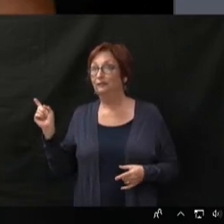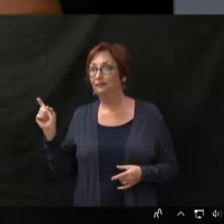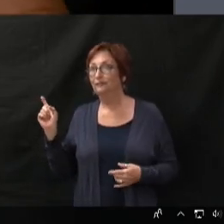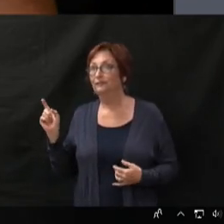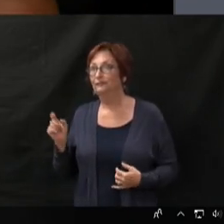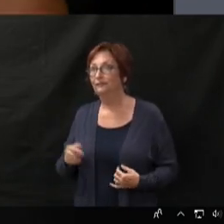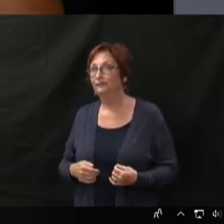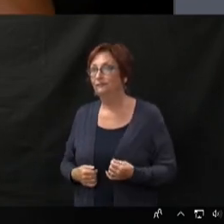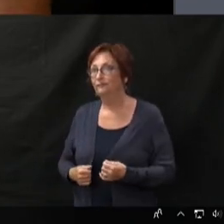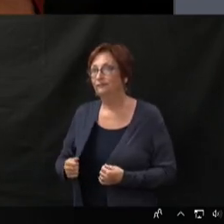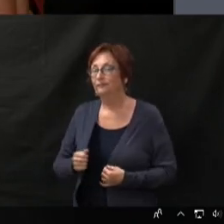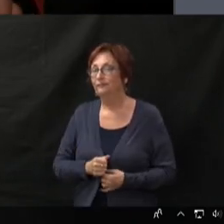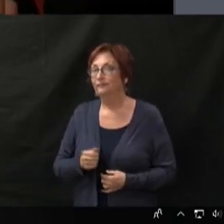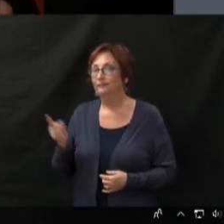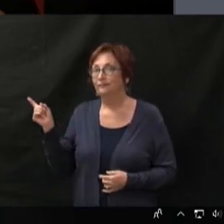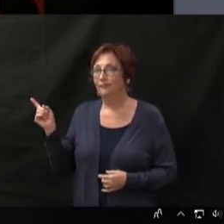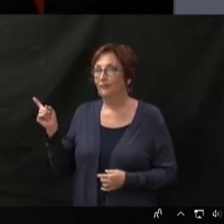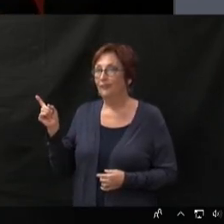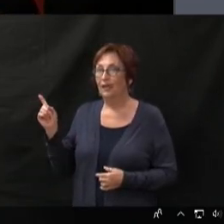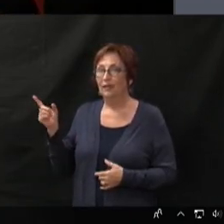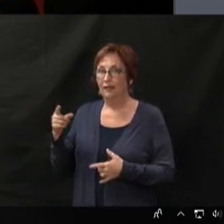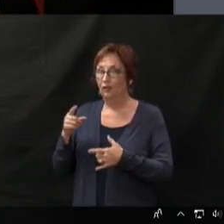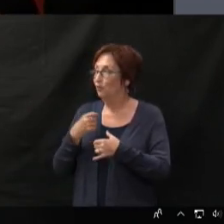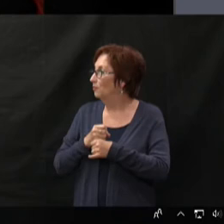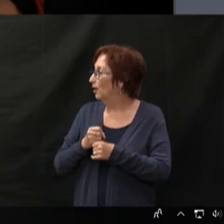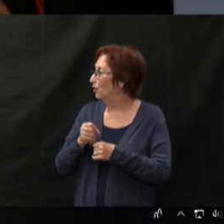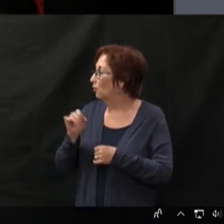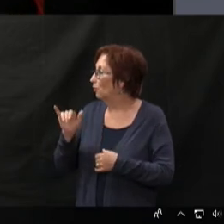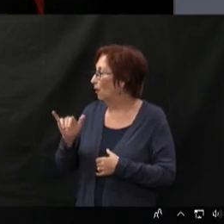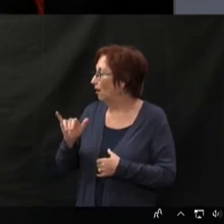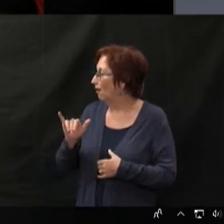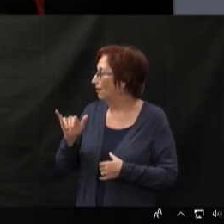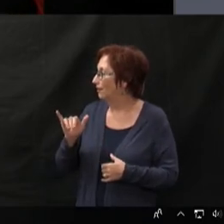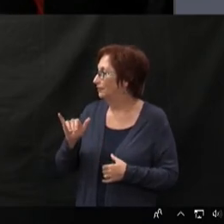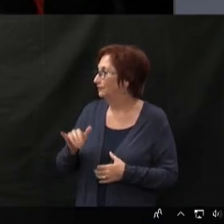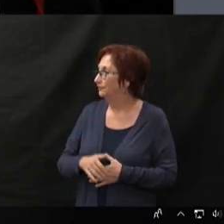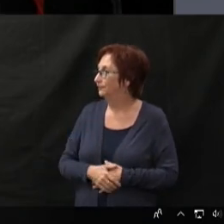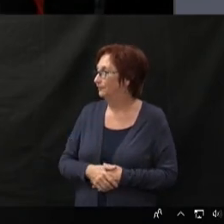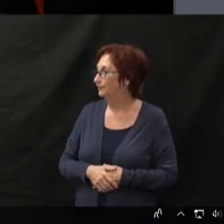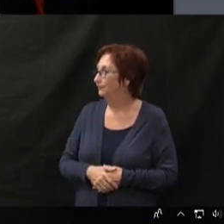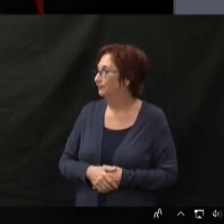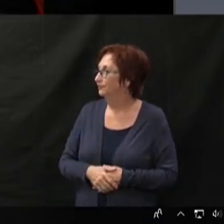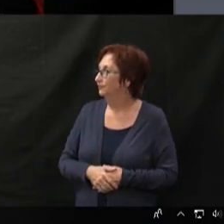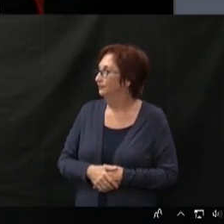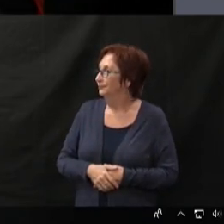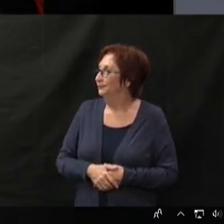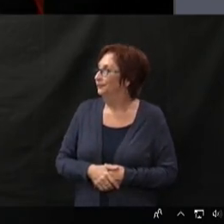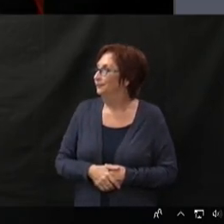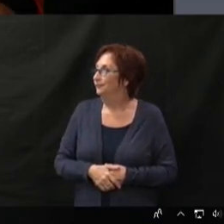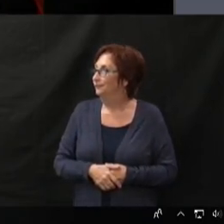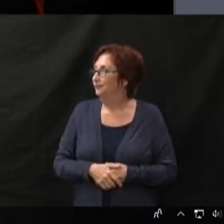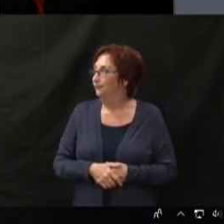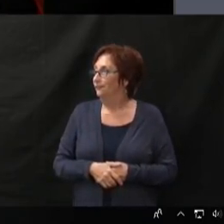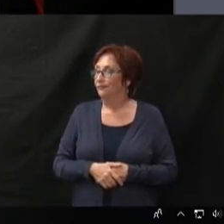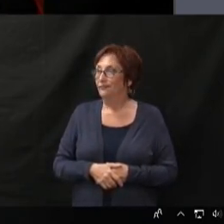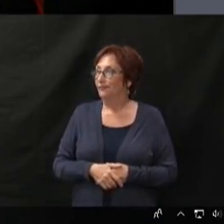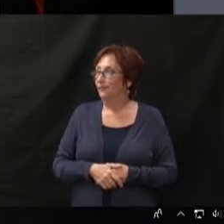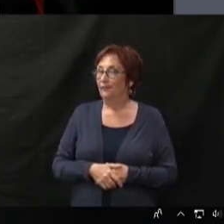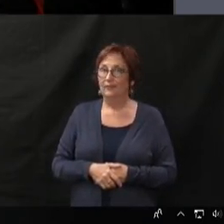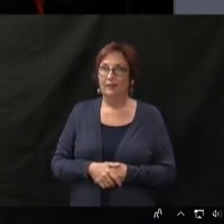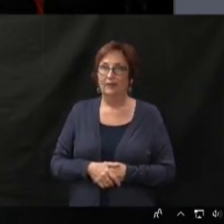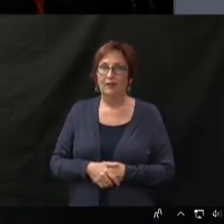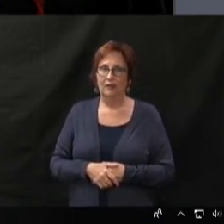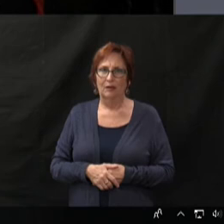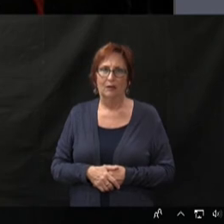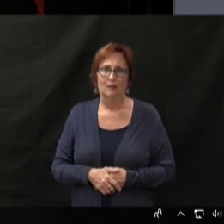doesn't. And you make Y. I probably cut that off. So these are wiki sticks, which I'm